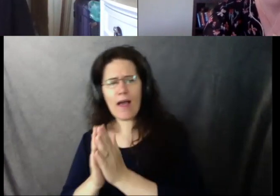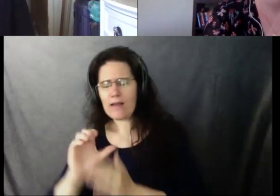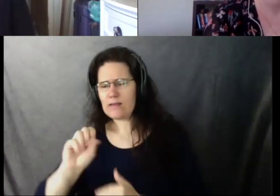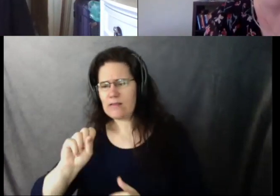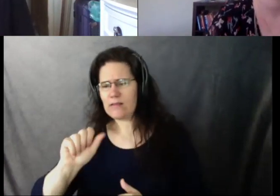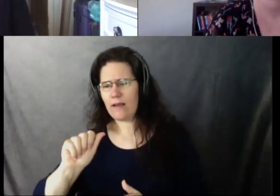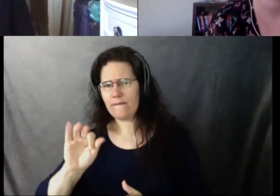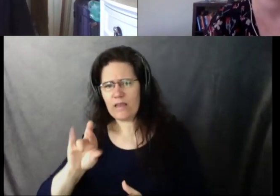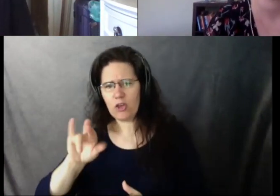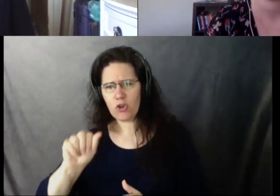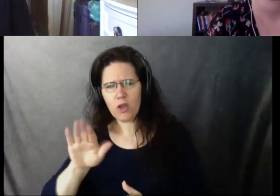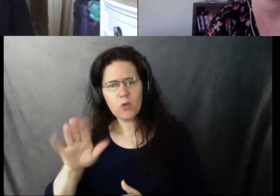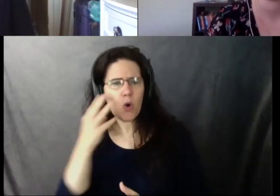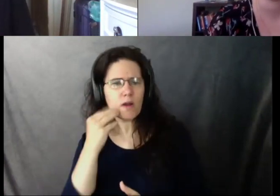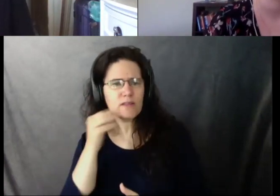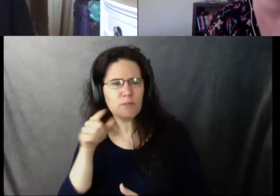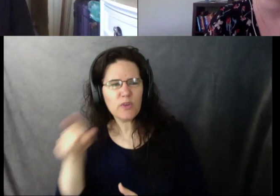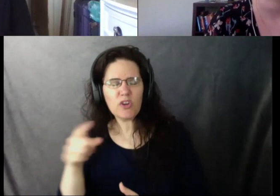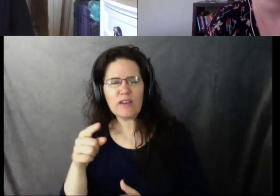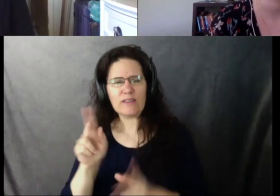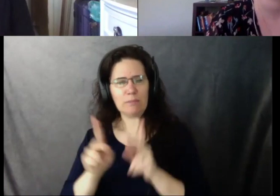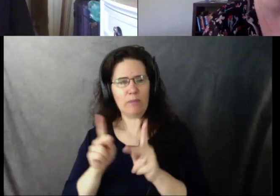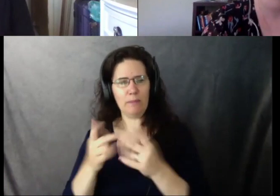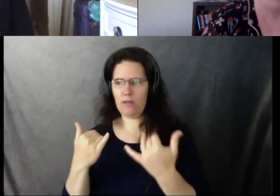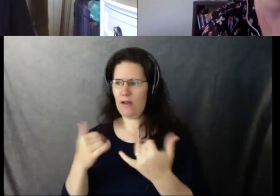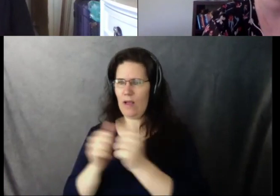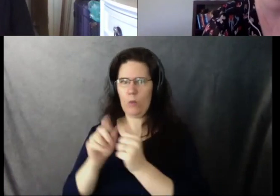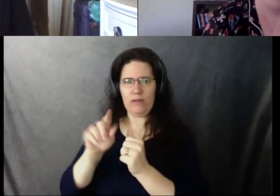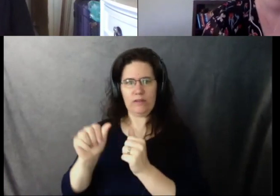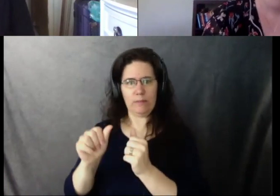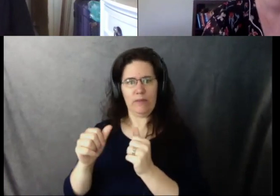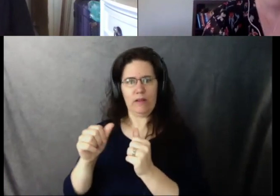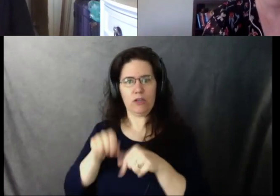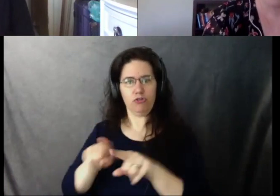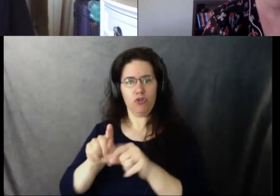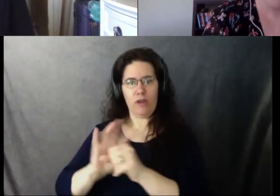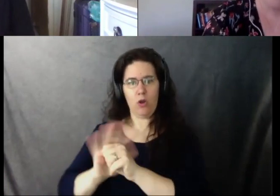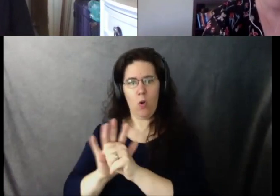what people with disabilities are facing right now during the COVID-19 pandemic?